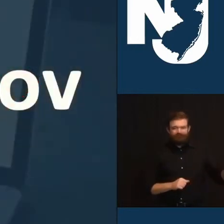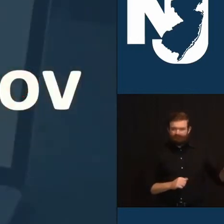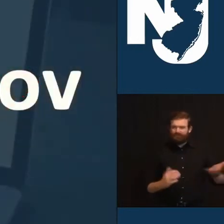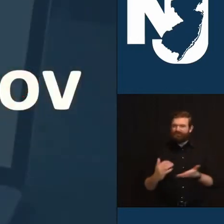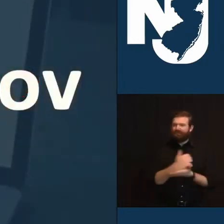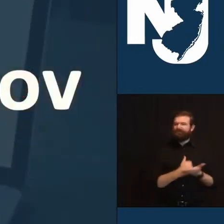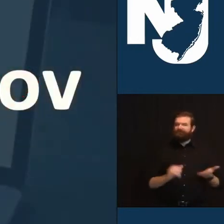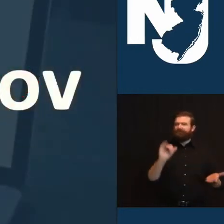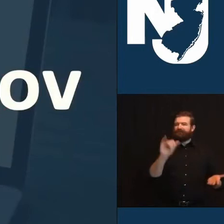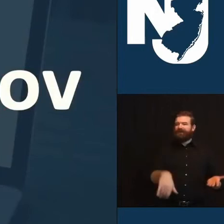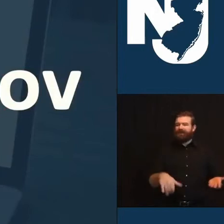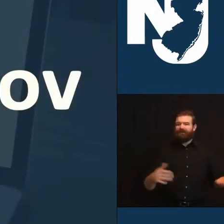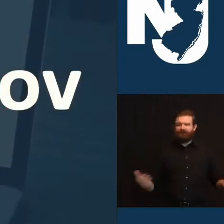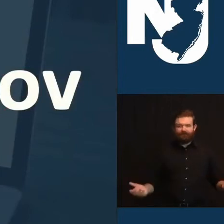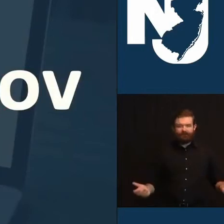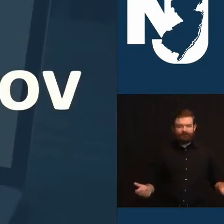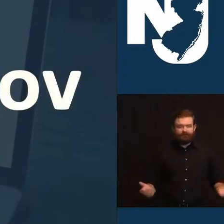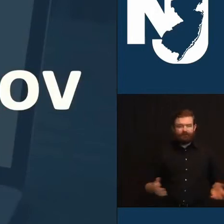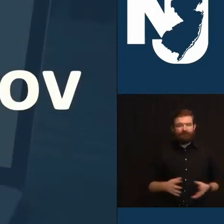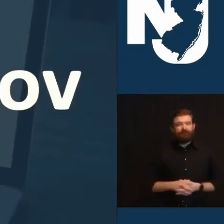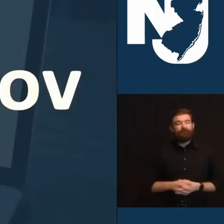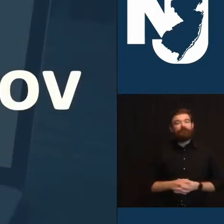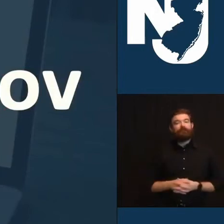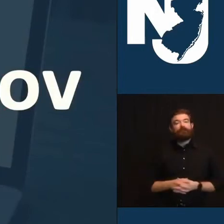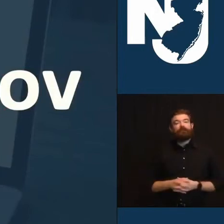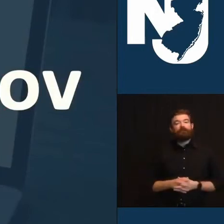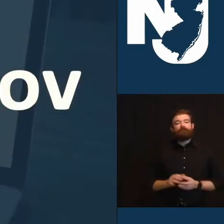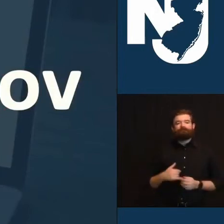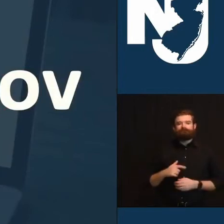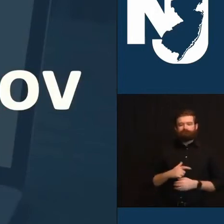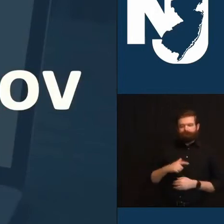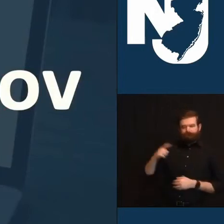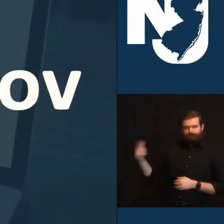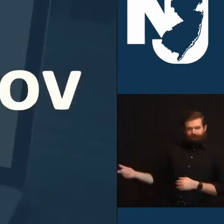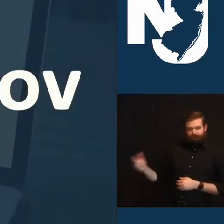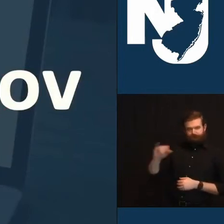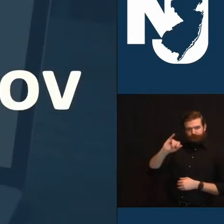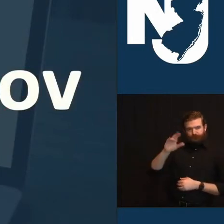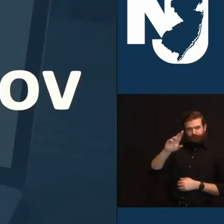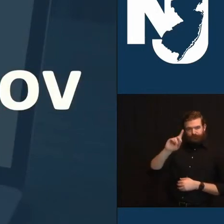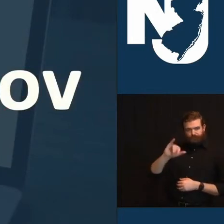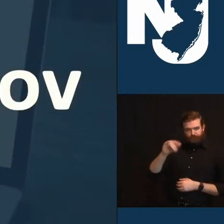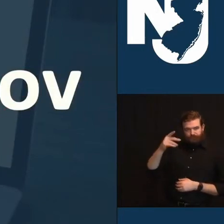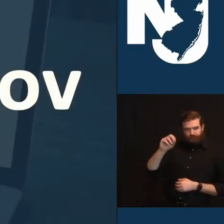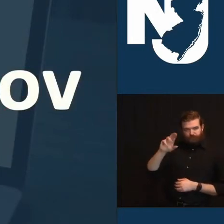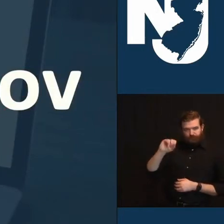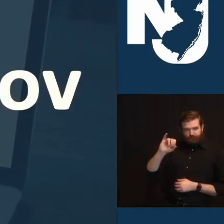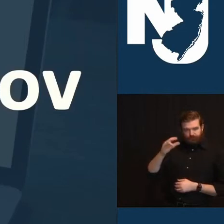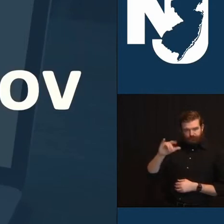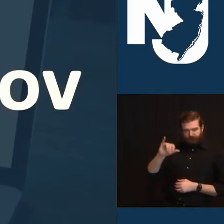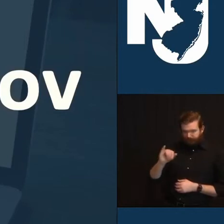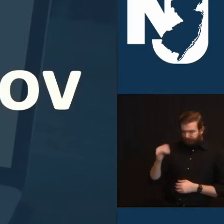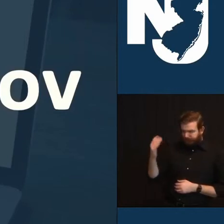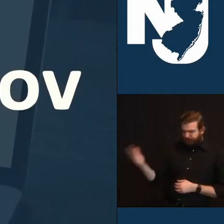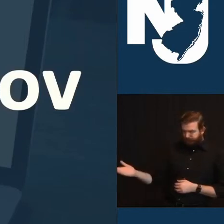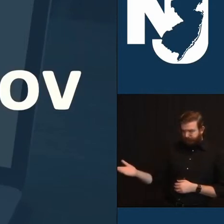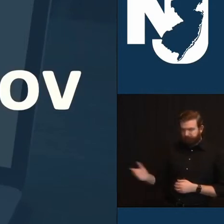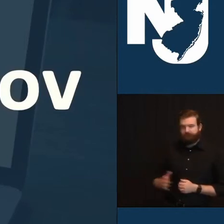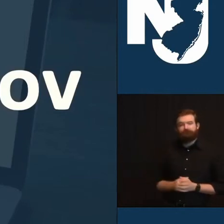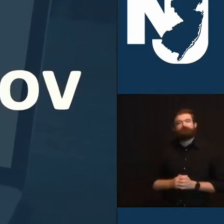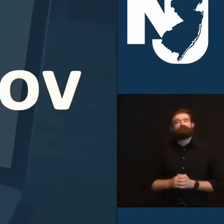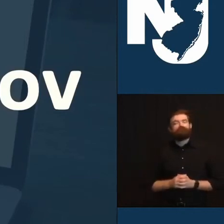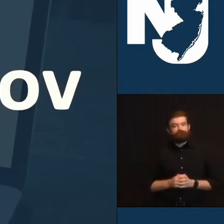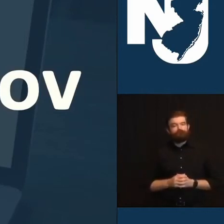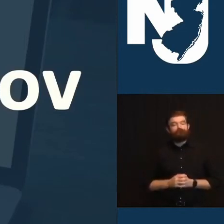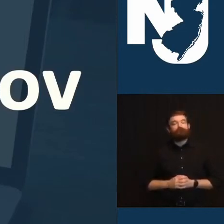week. It is my pleasure to introduce the woman on my right who needs no introduction, the Commissioner of the Department of Health, Judy